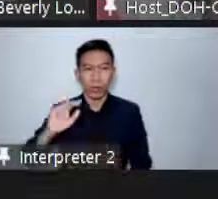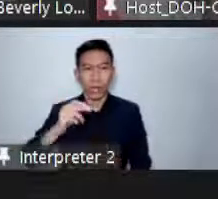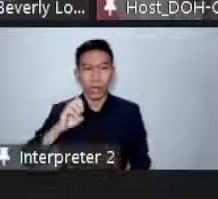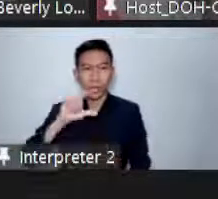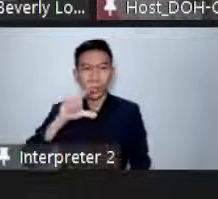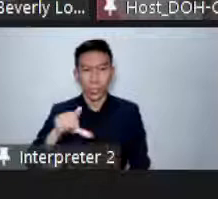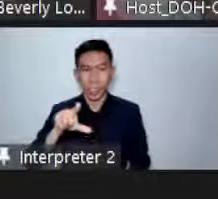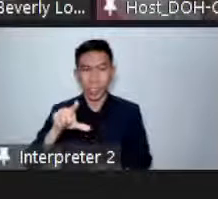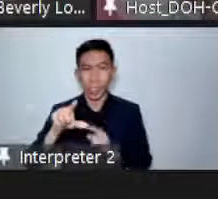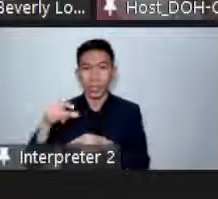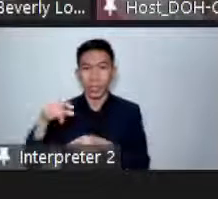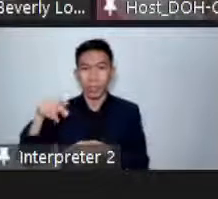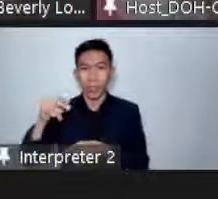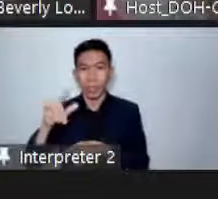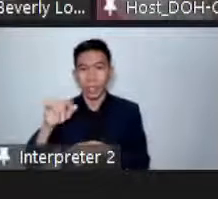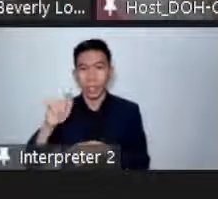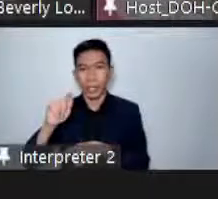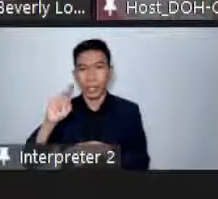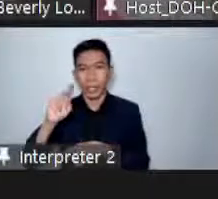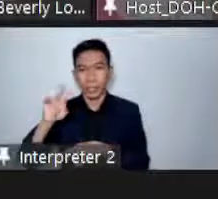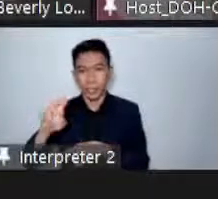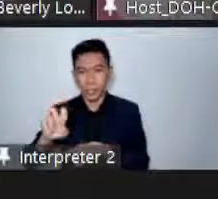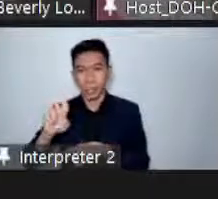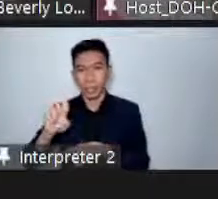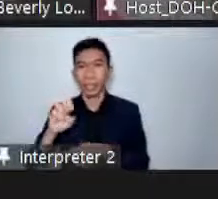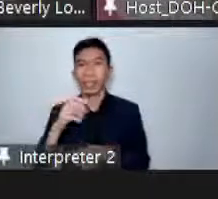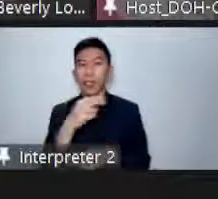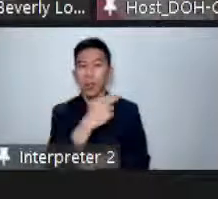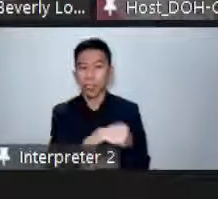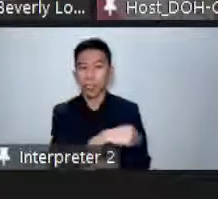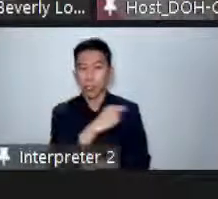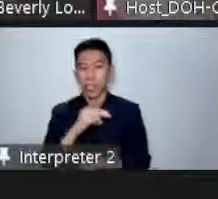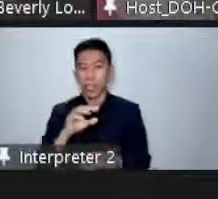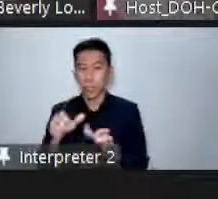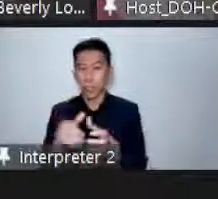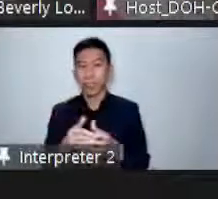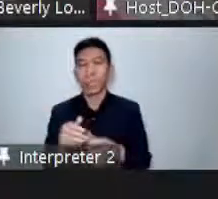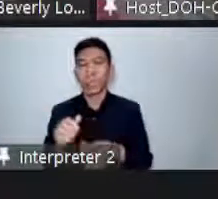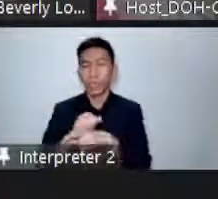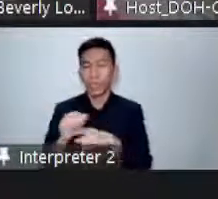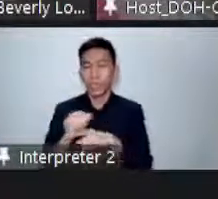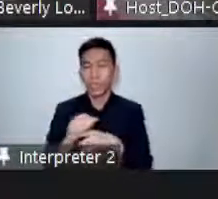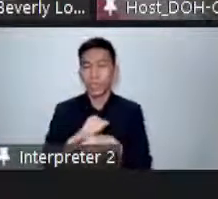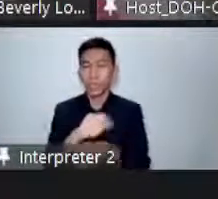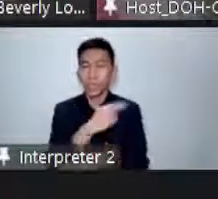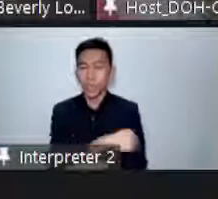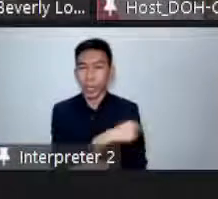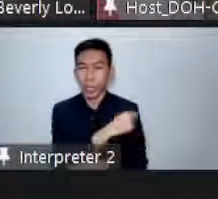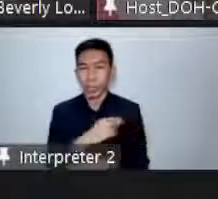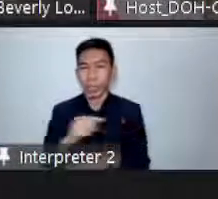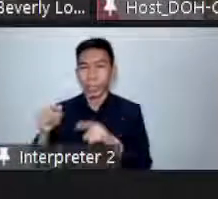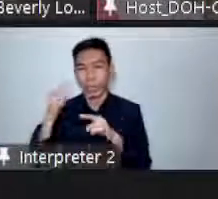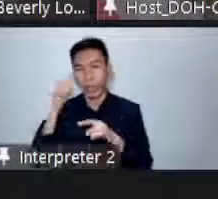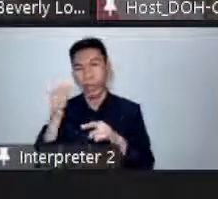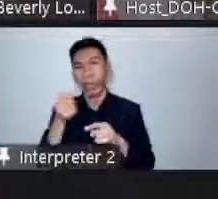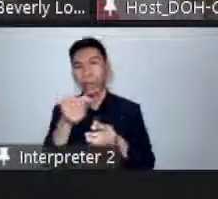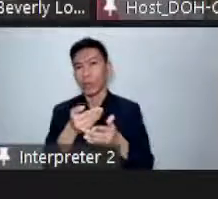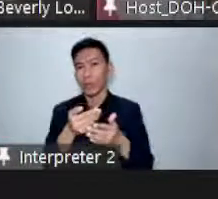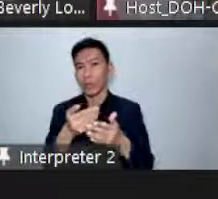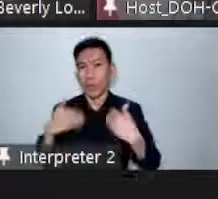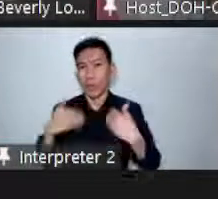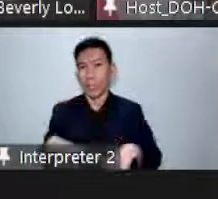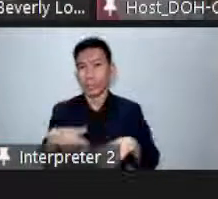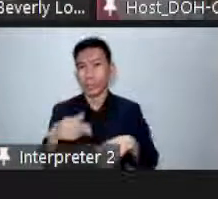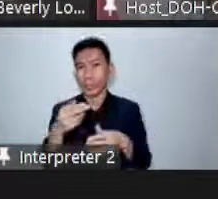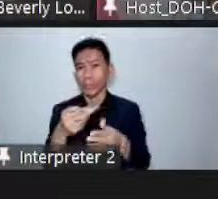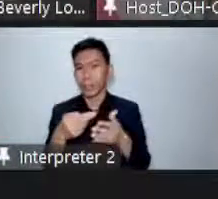Palliative and Hospice Group said that training on hospice and palliative care for human resources and strengthening